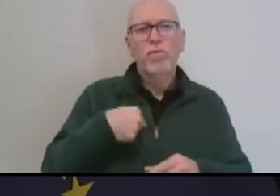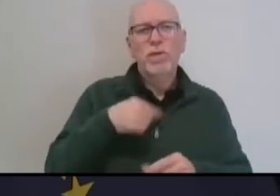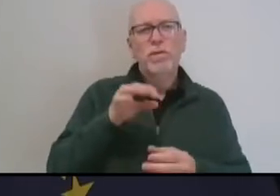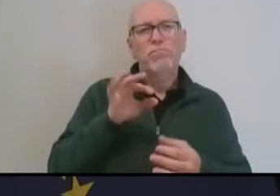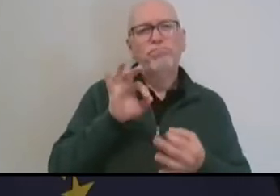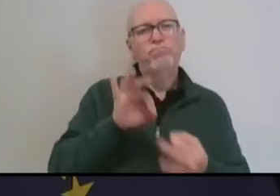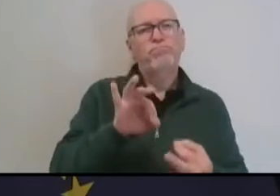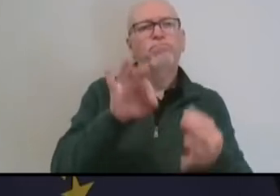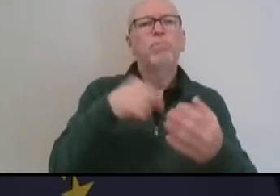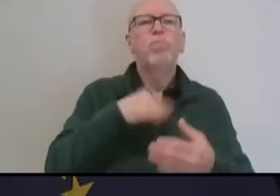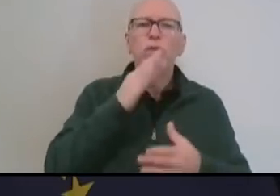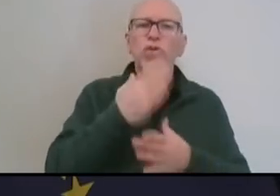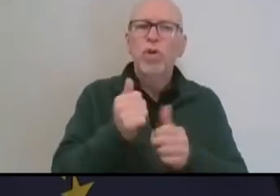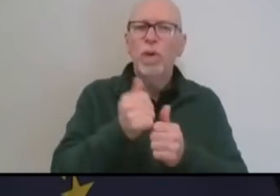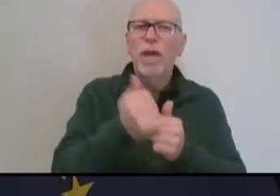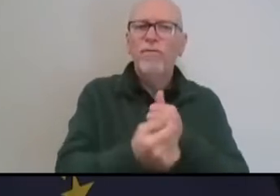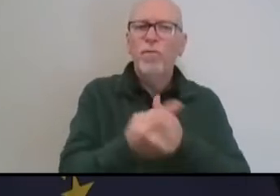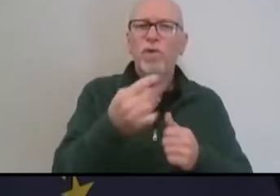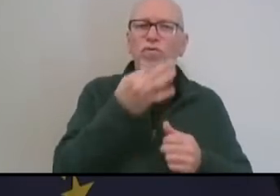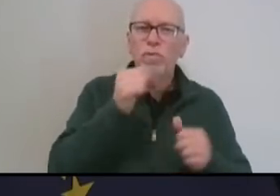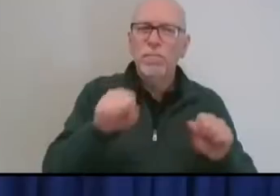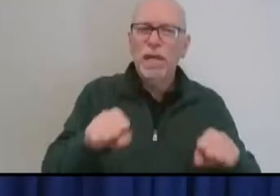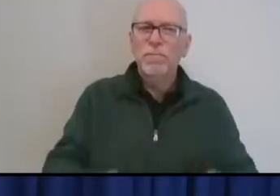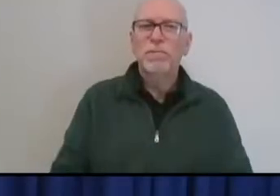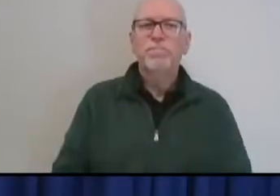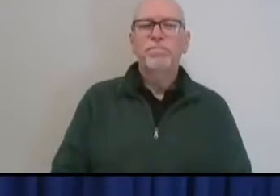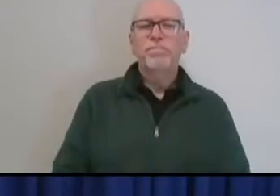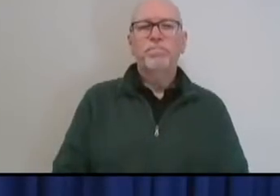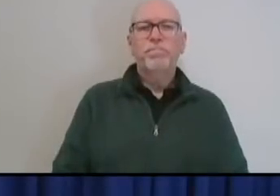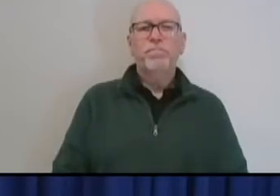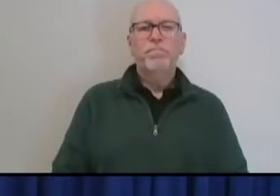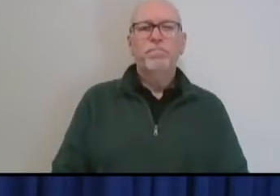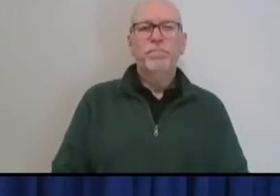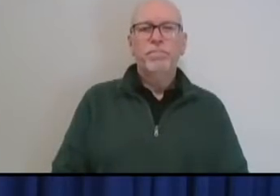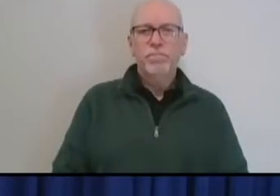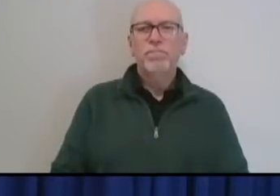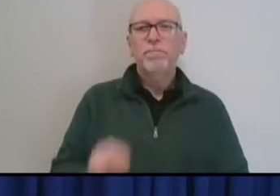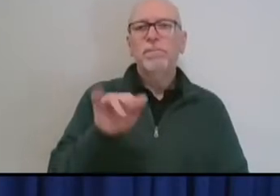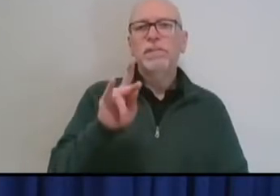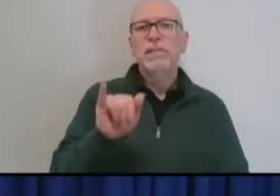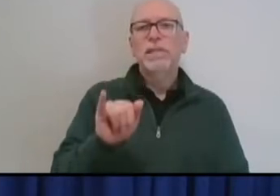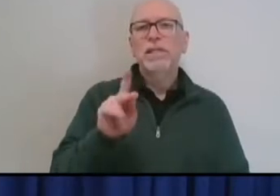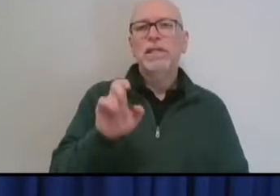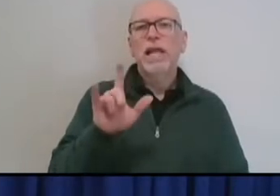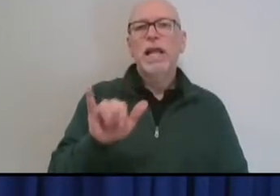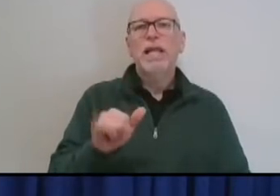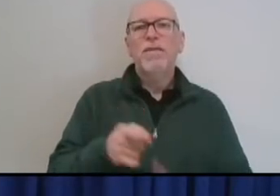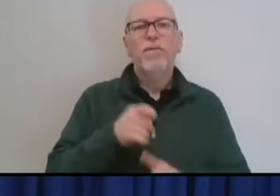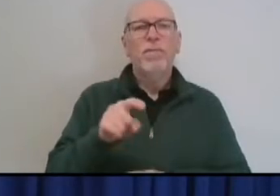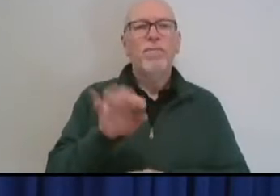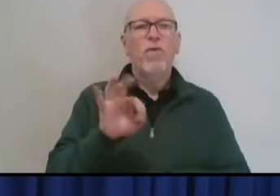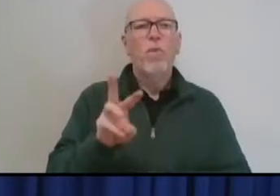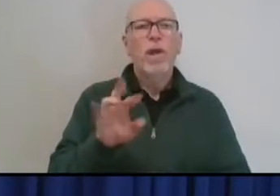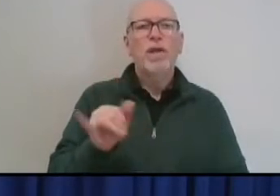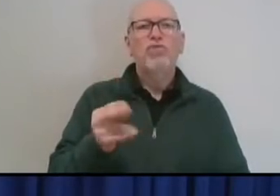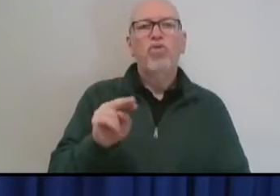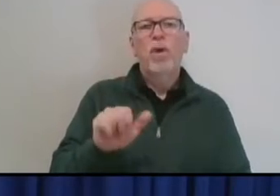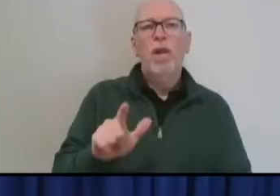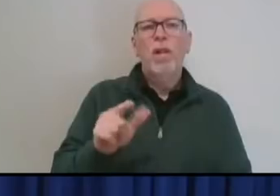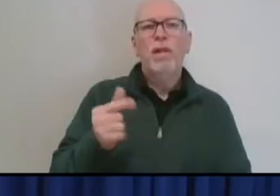will definitely share it with everybody as soon as possible. Nikki Kelly with the Fort Wayne Journal-Gazette. Afternoon,